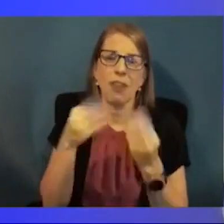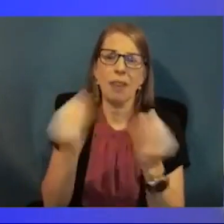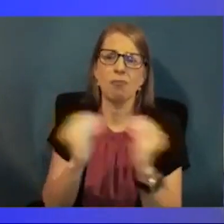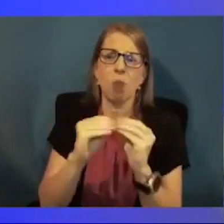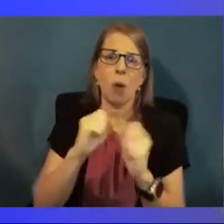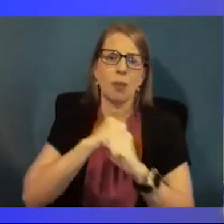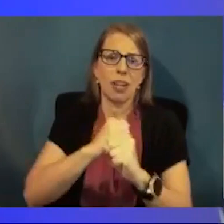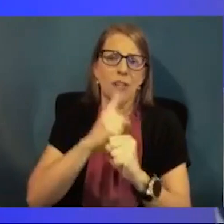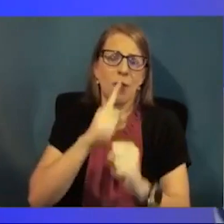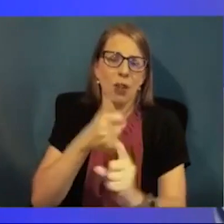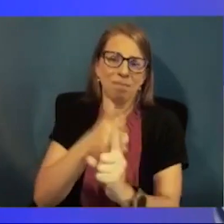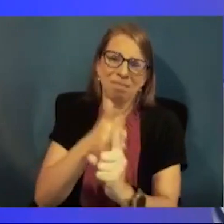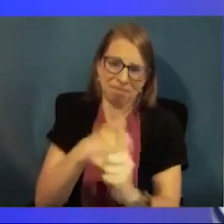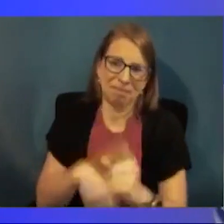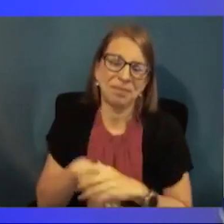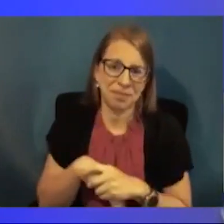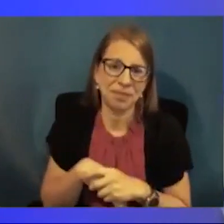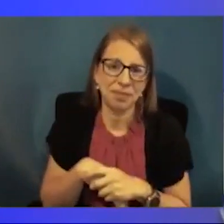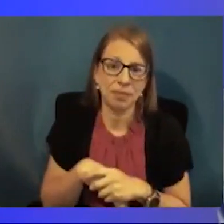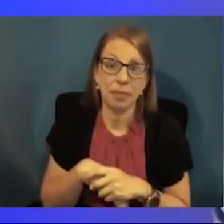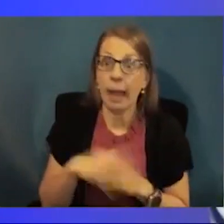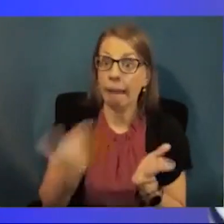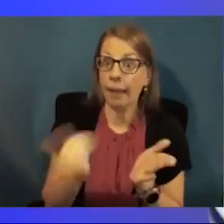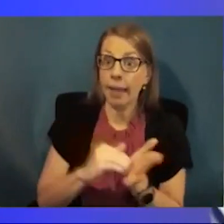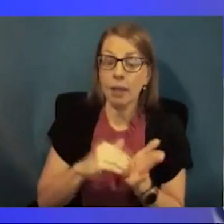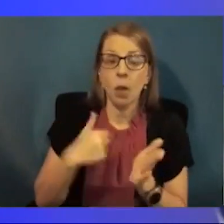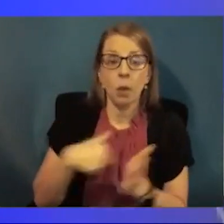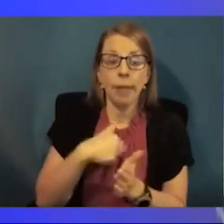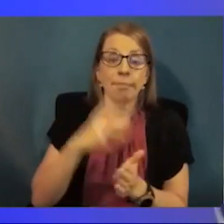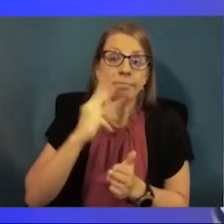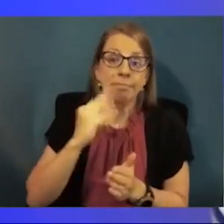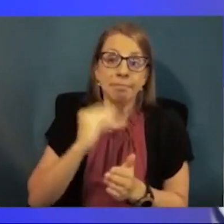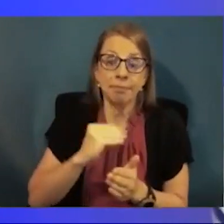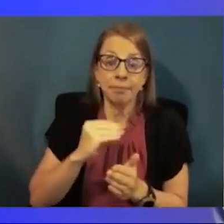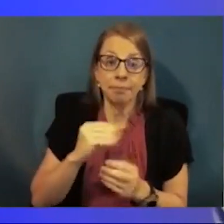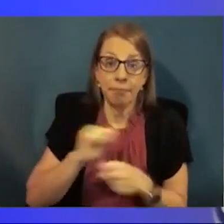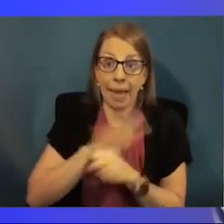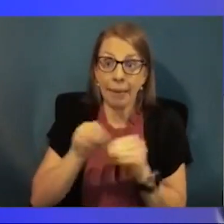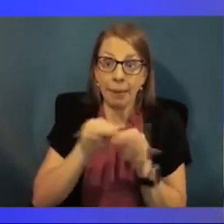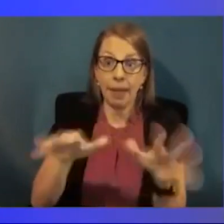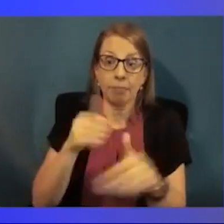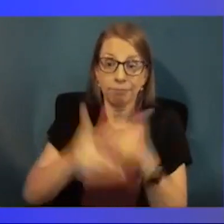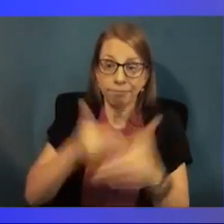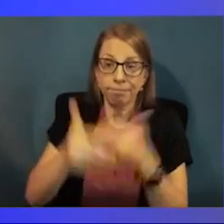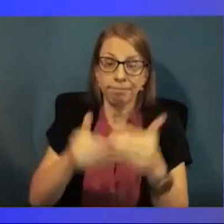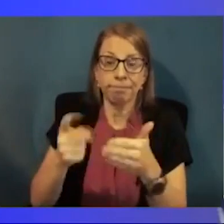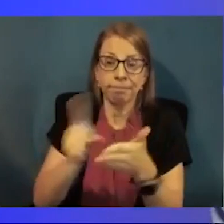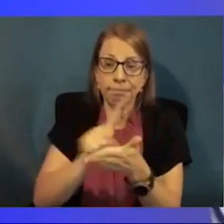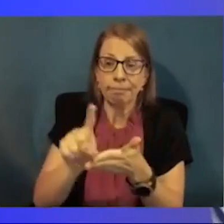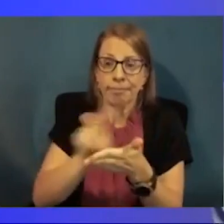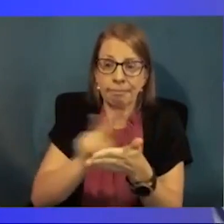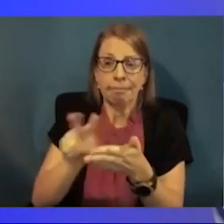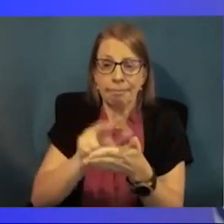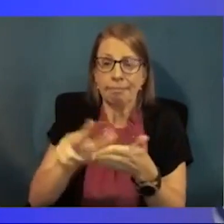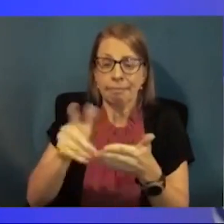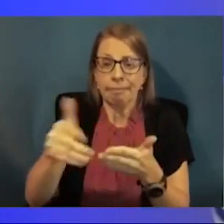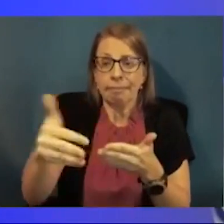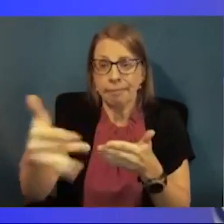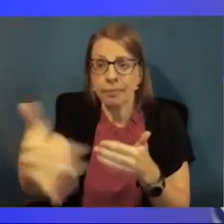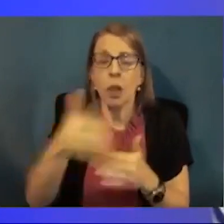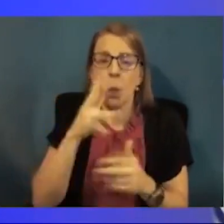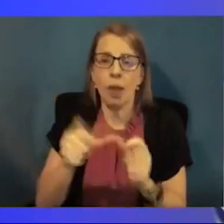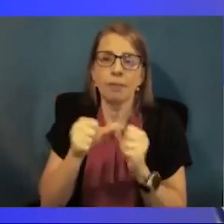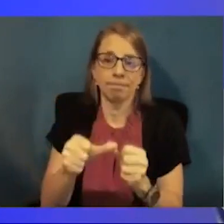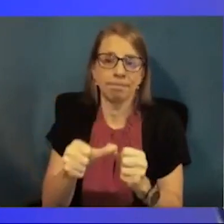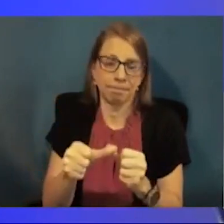think, again, as we go on through this pandemic, through these next few weeks and beyond, it will continue to be